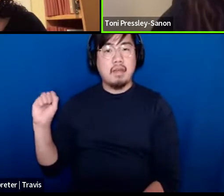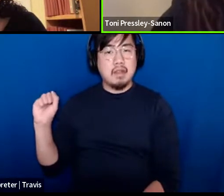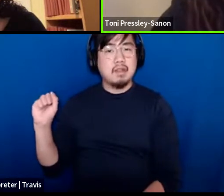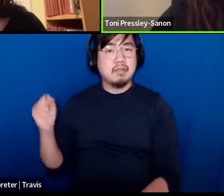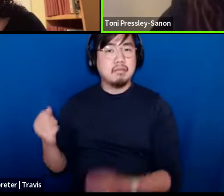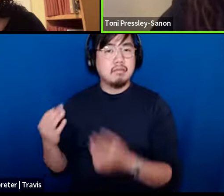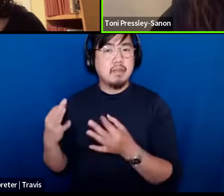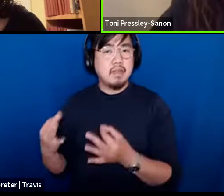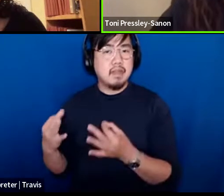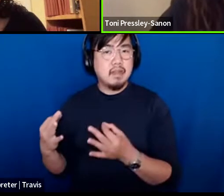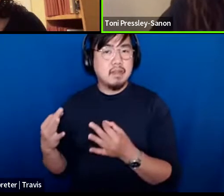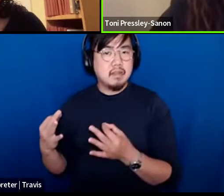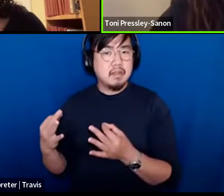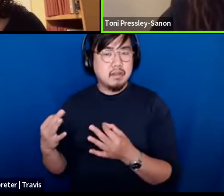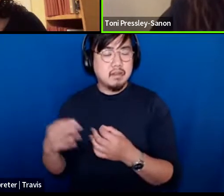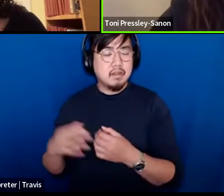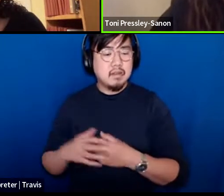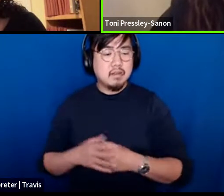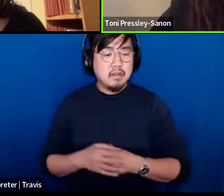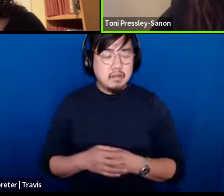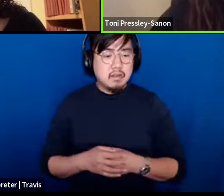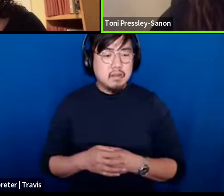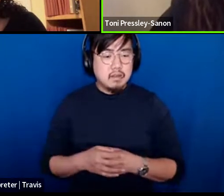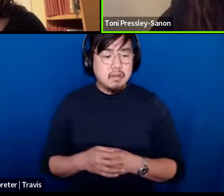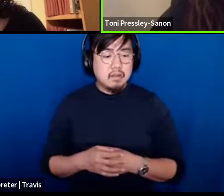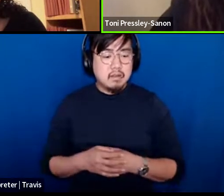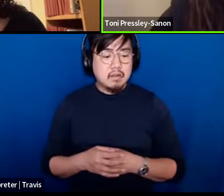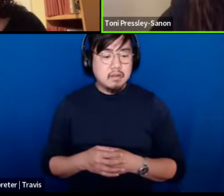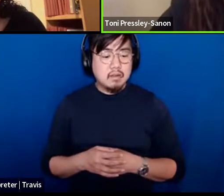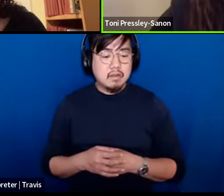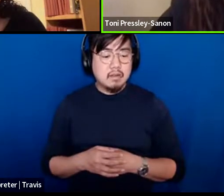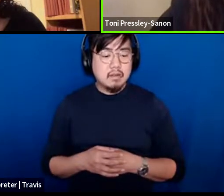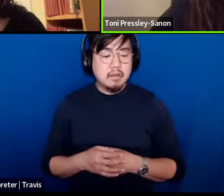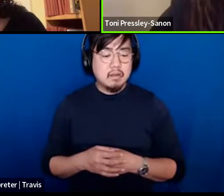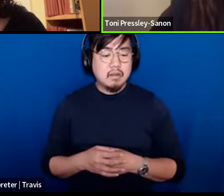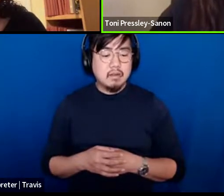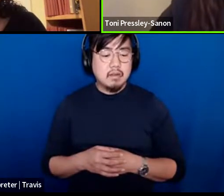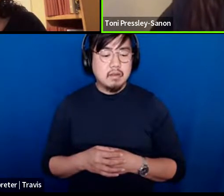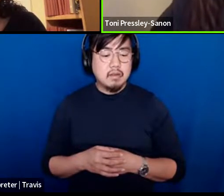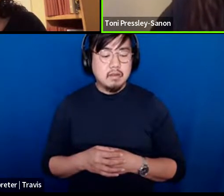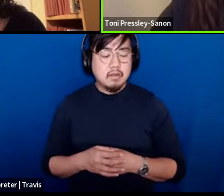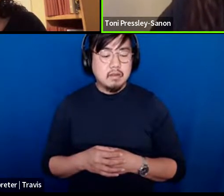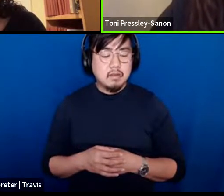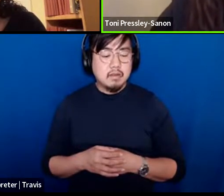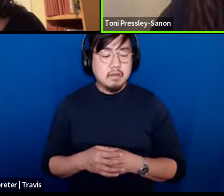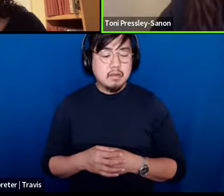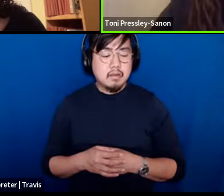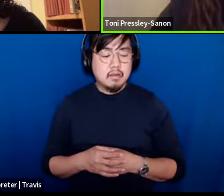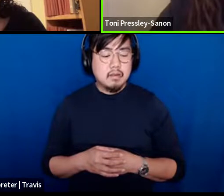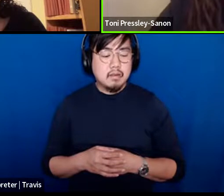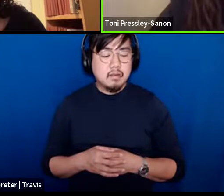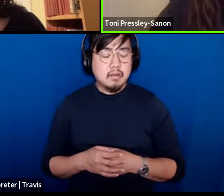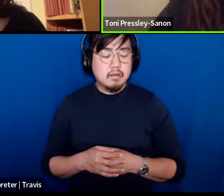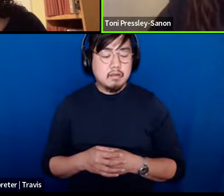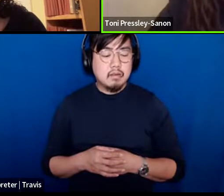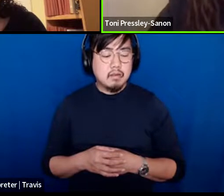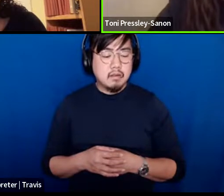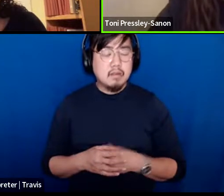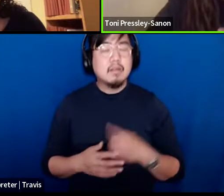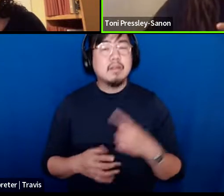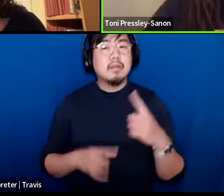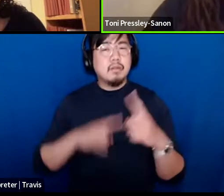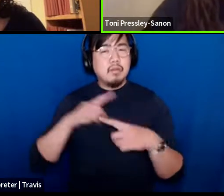meditation, when you tap into the fact that the earth is in your